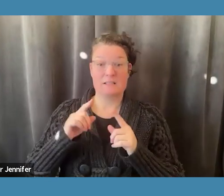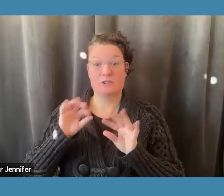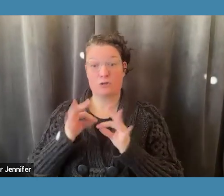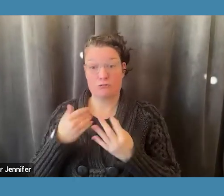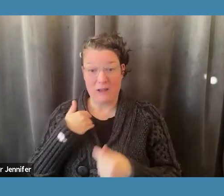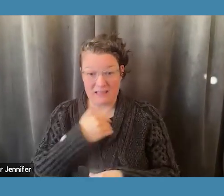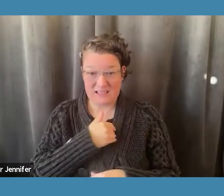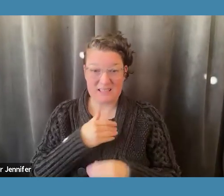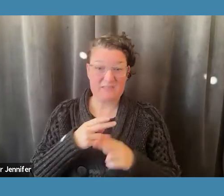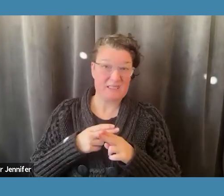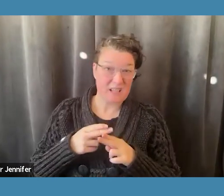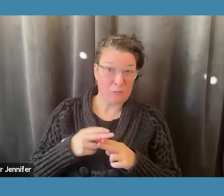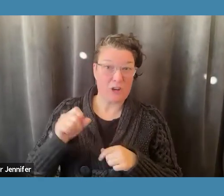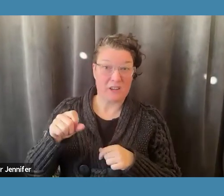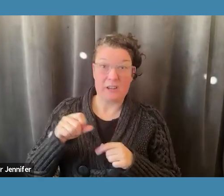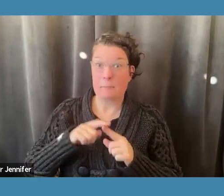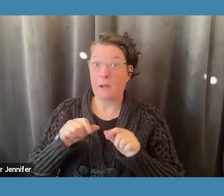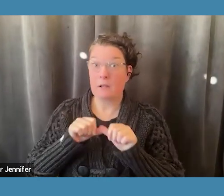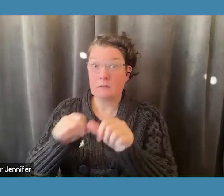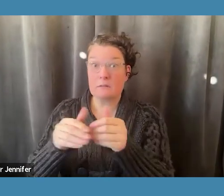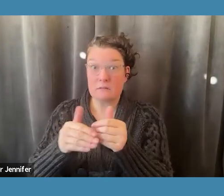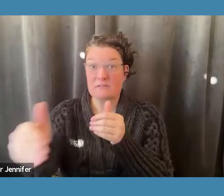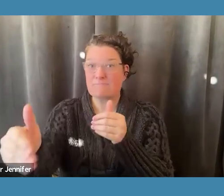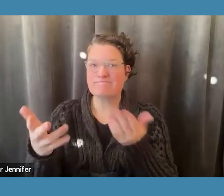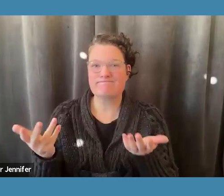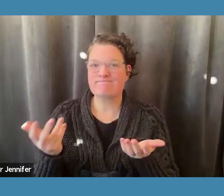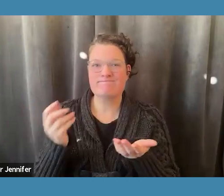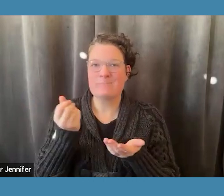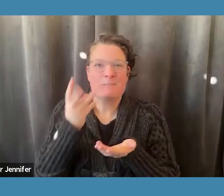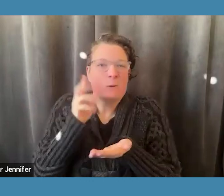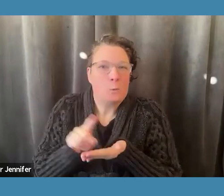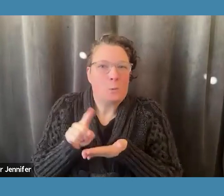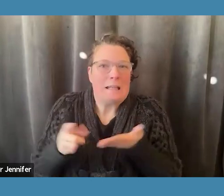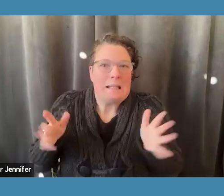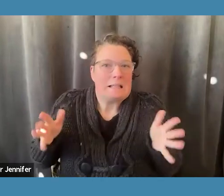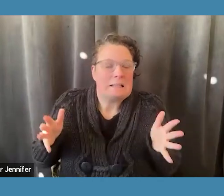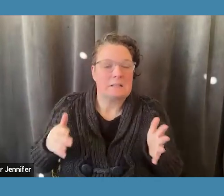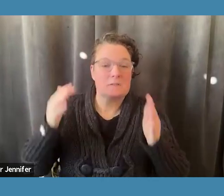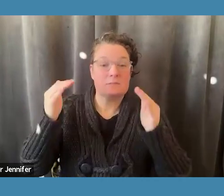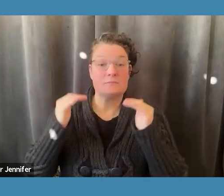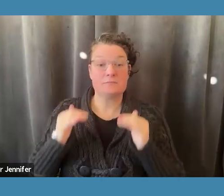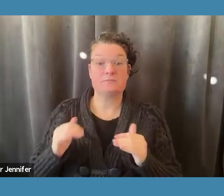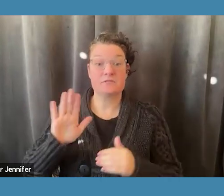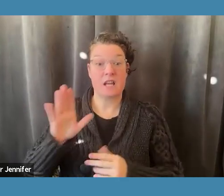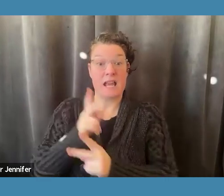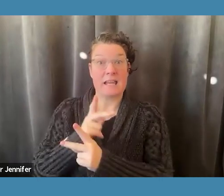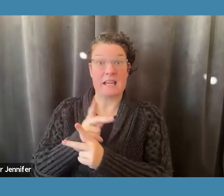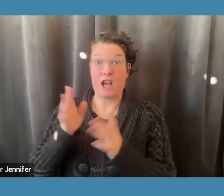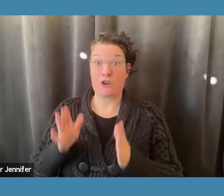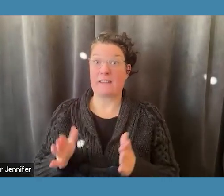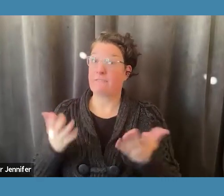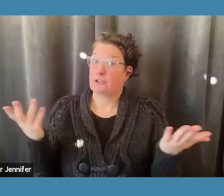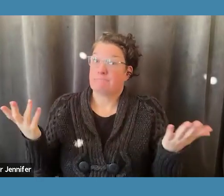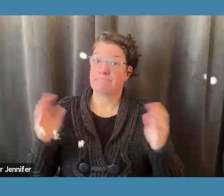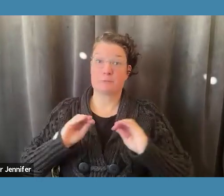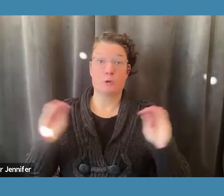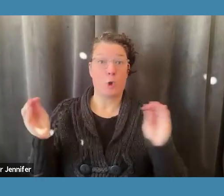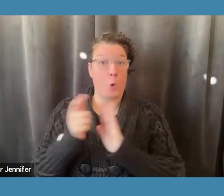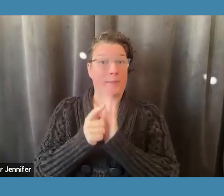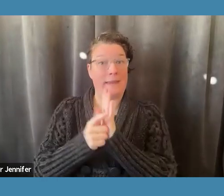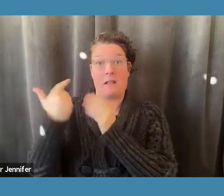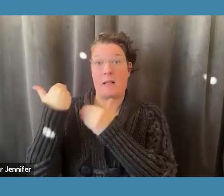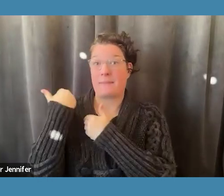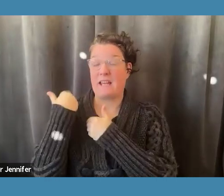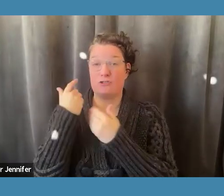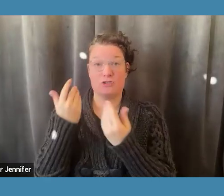but their residence is not expected to last more than several weeks. Their caregiver has no legal obligation to